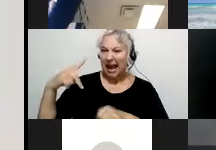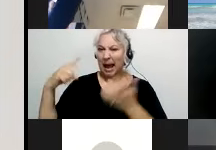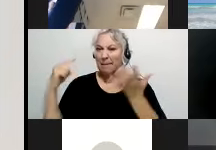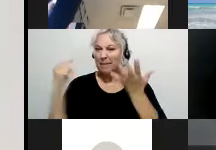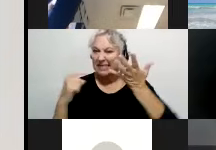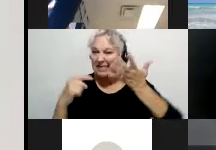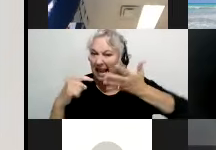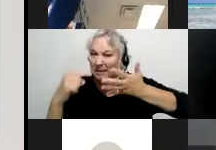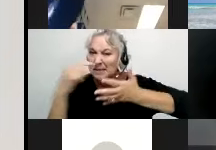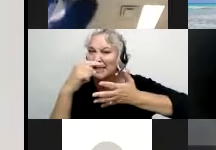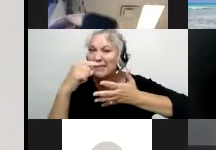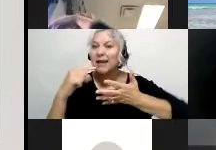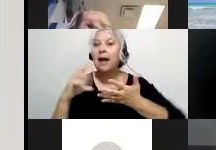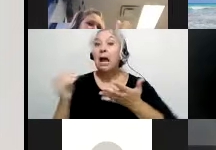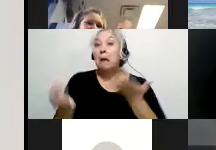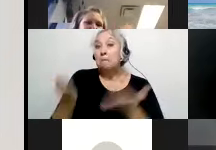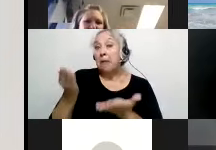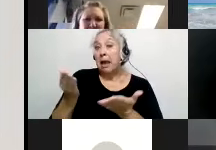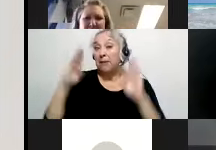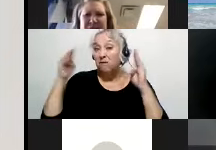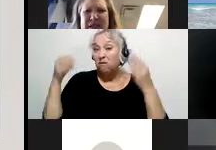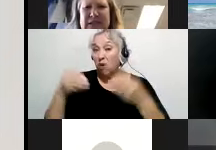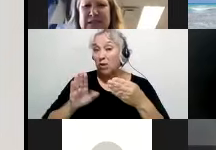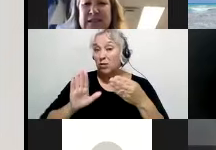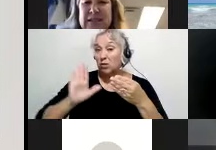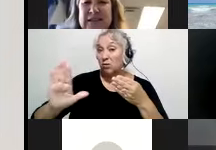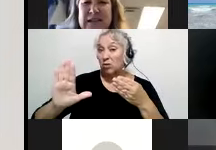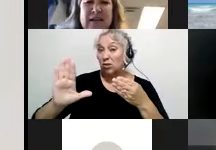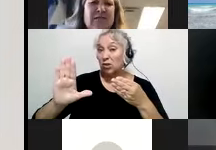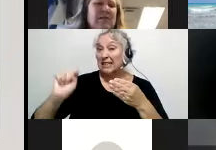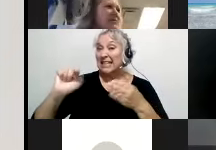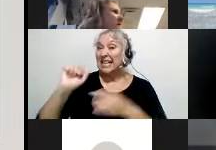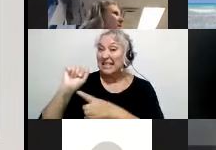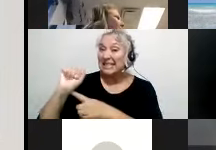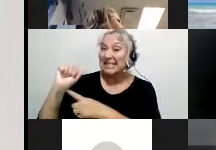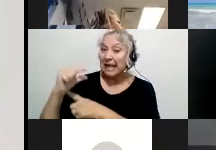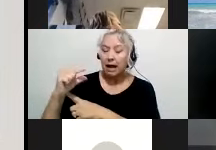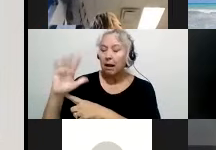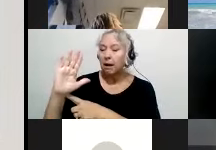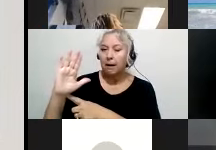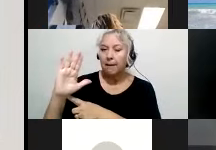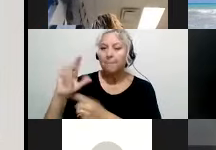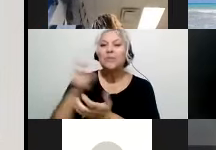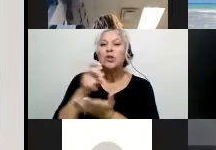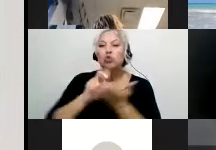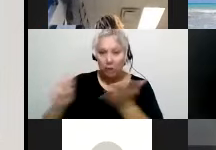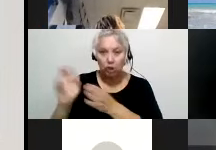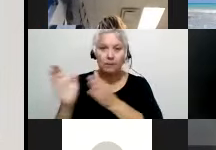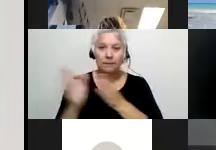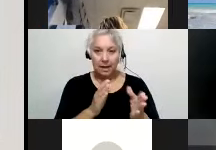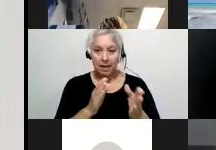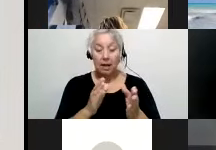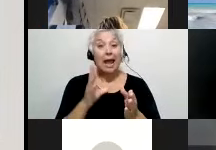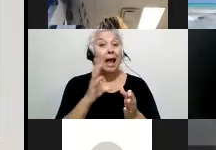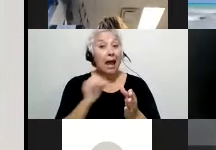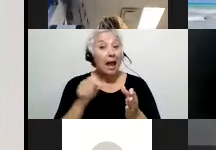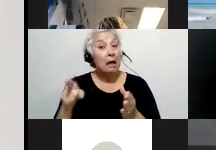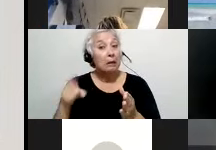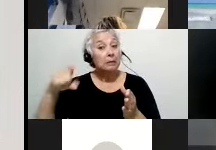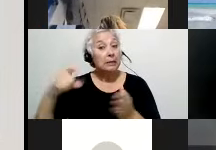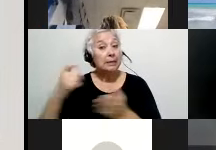And it also may need to be a focus on her TAG, on her transition plan. And then also she needs